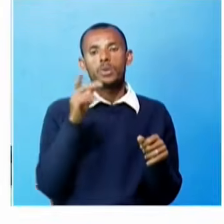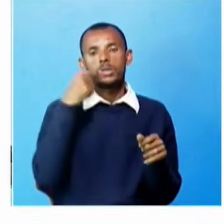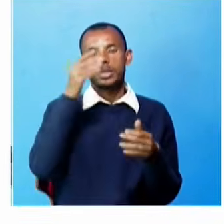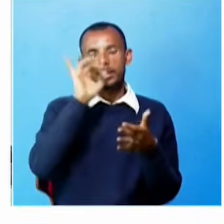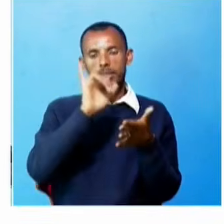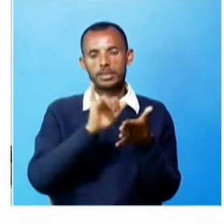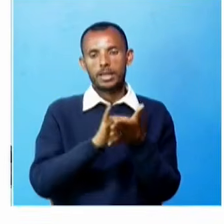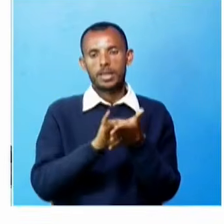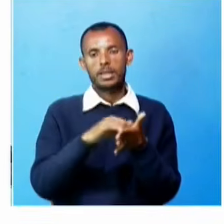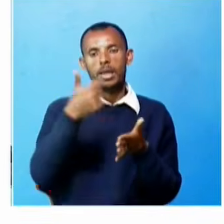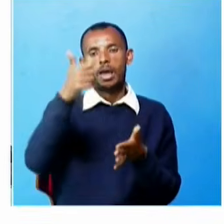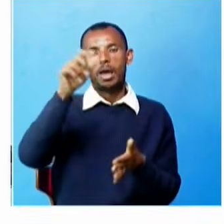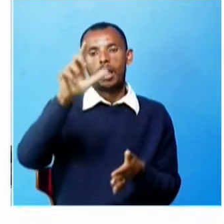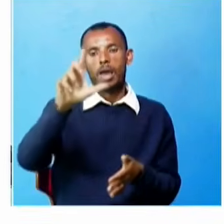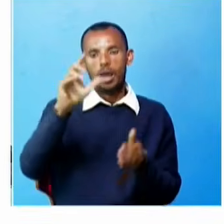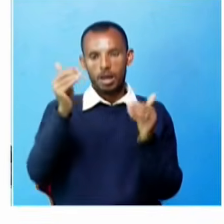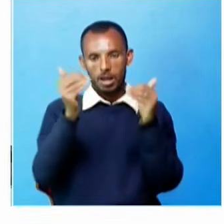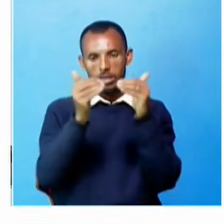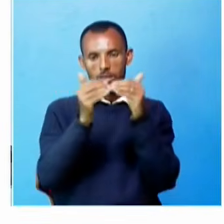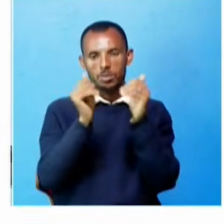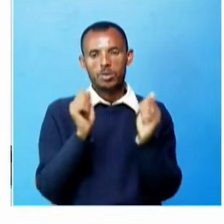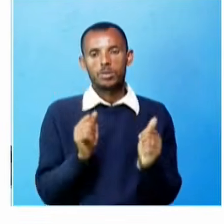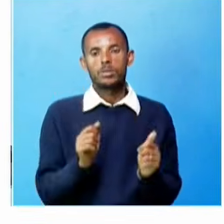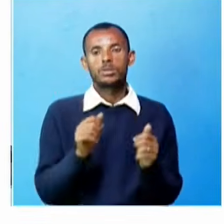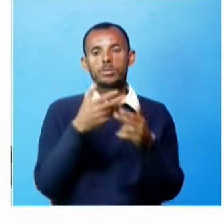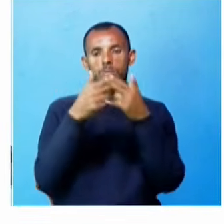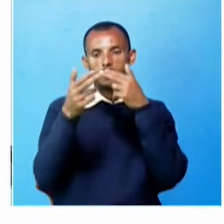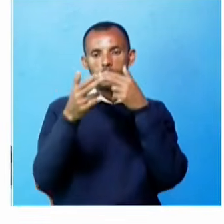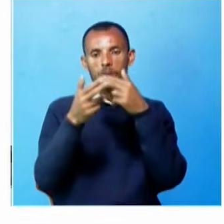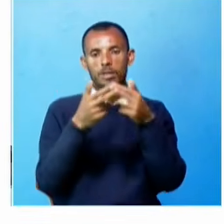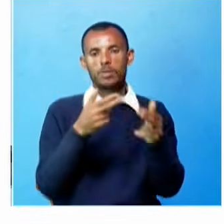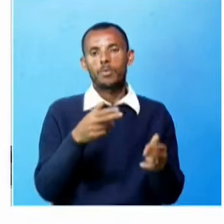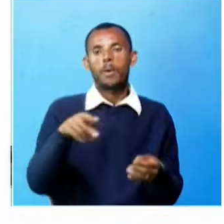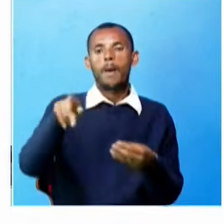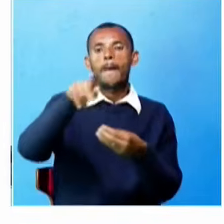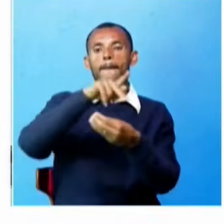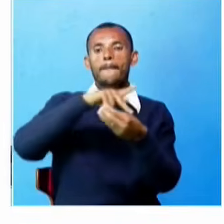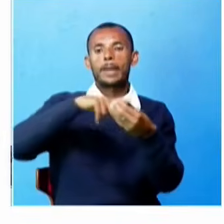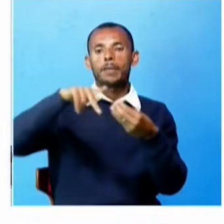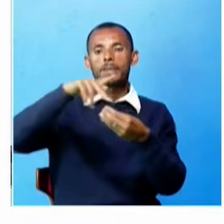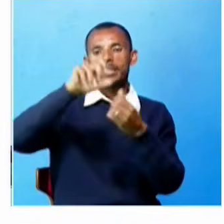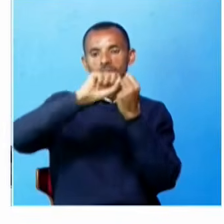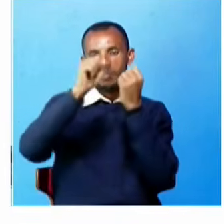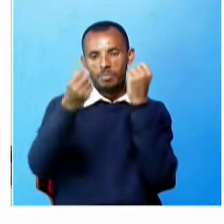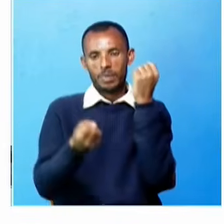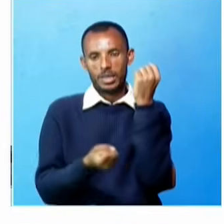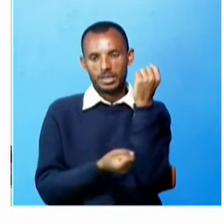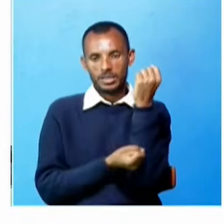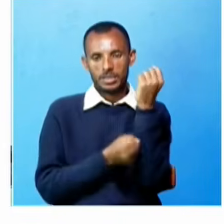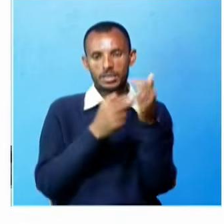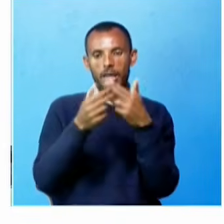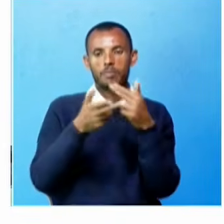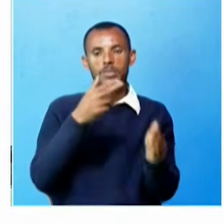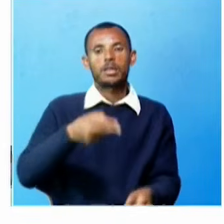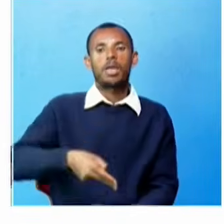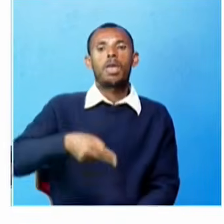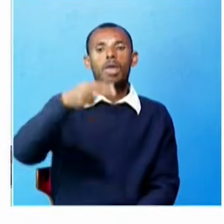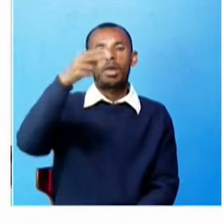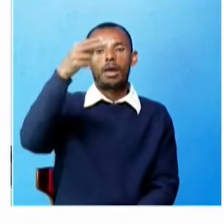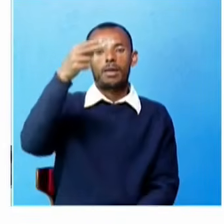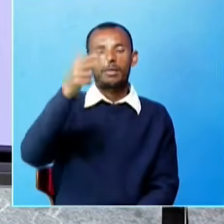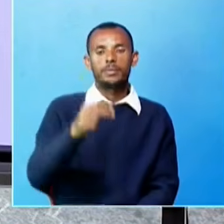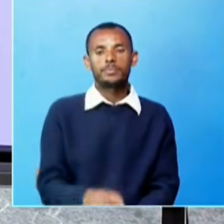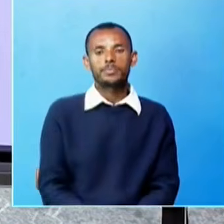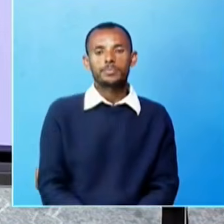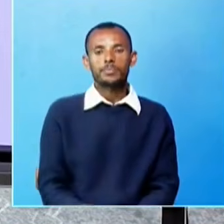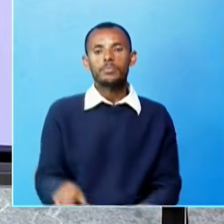that the lateral surface area is the product of perimeter of the base times height. Okay,